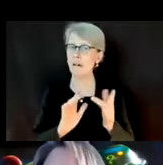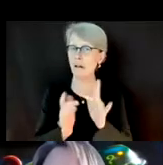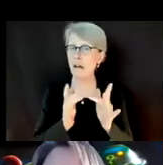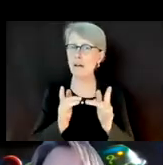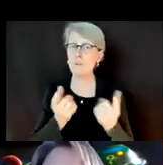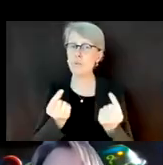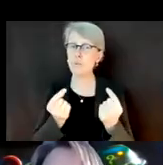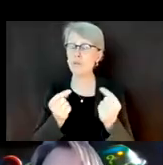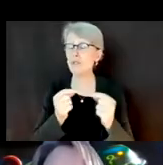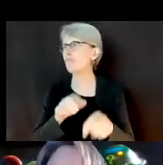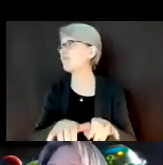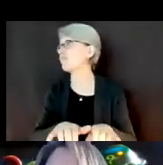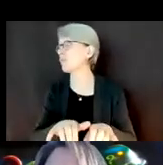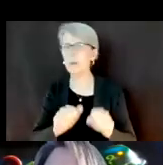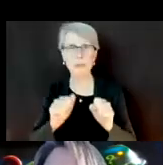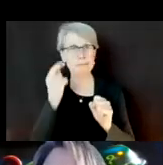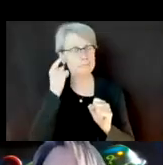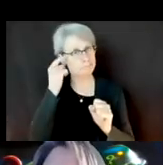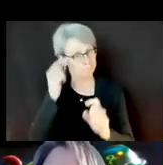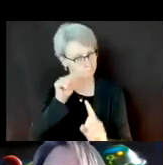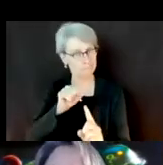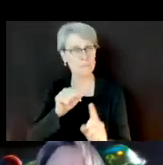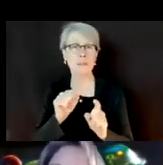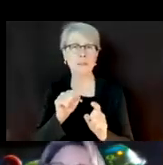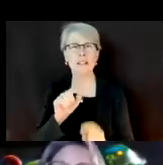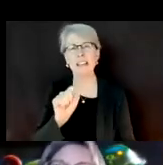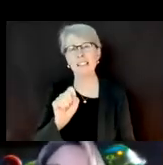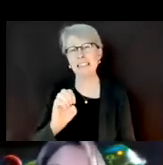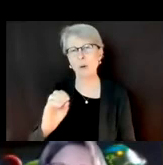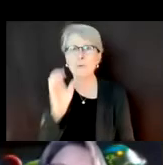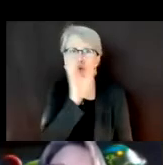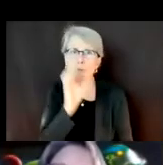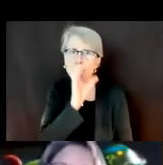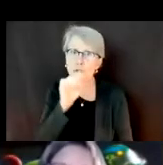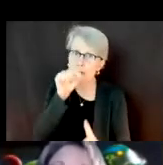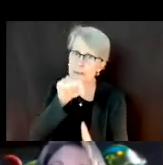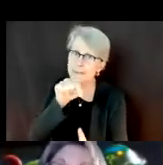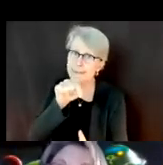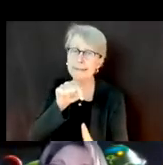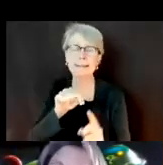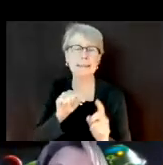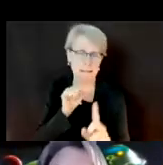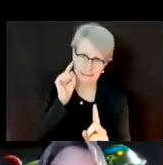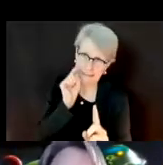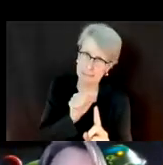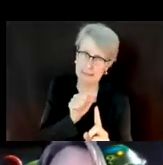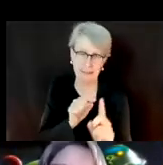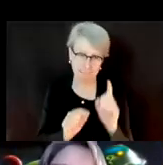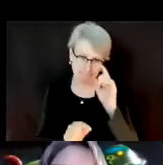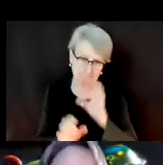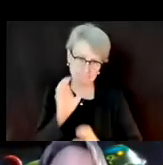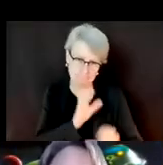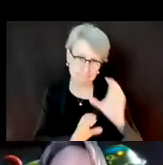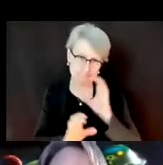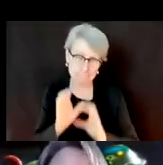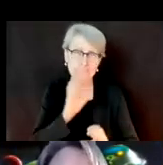something, right? Like, and that's really where the search engines come in, because we're looking for something usually very specific. And I